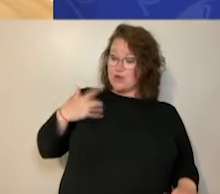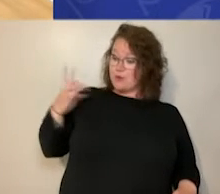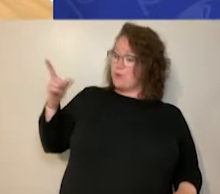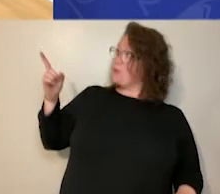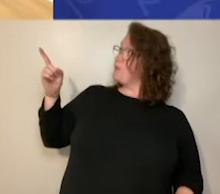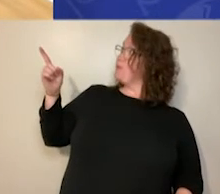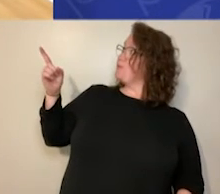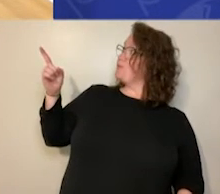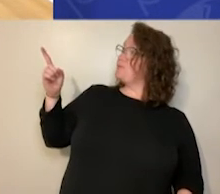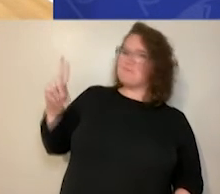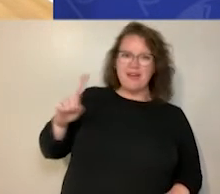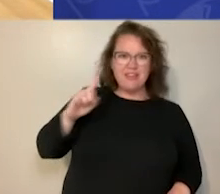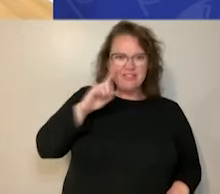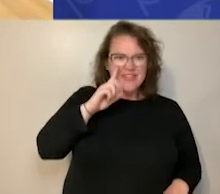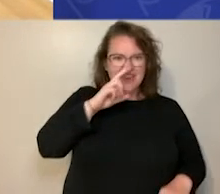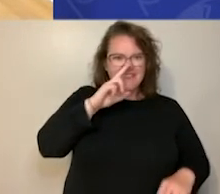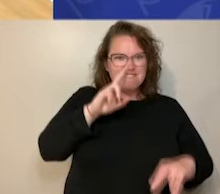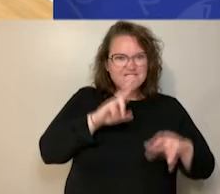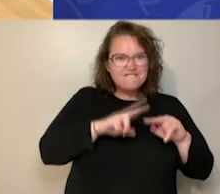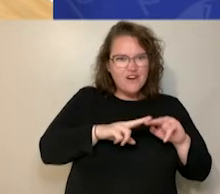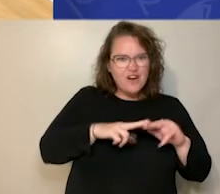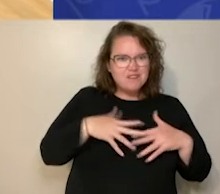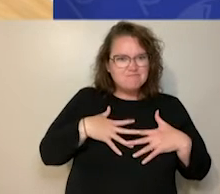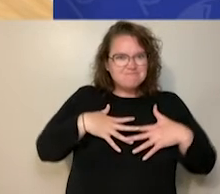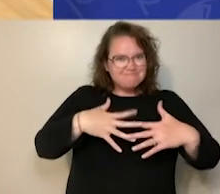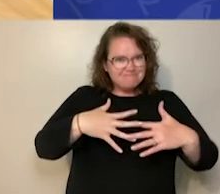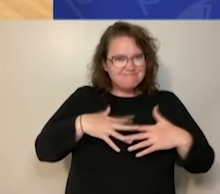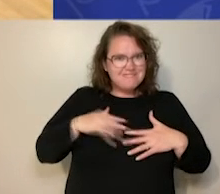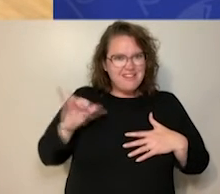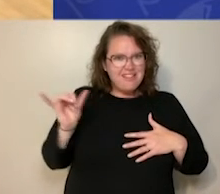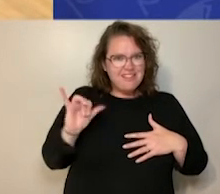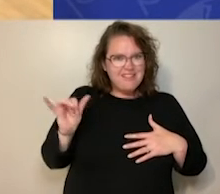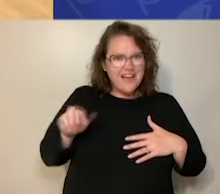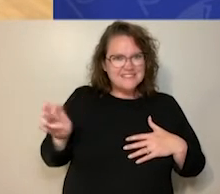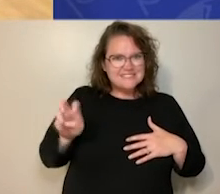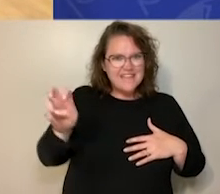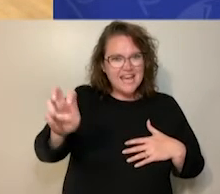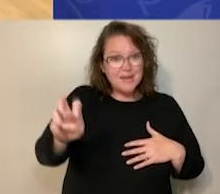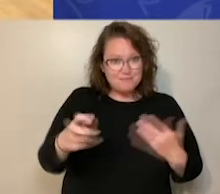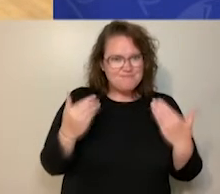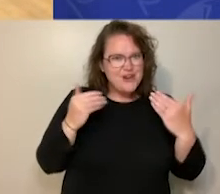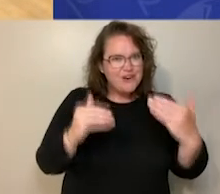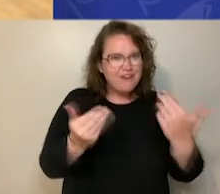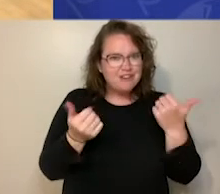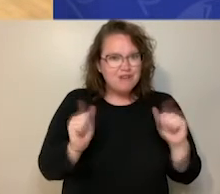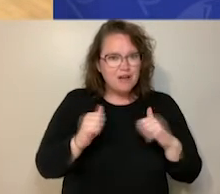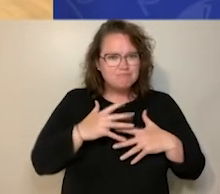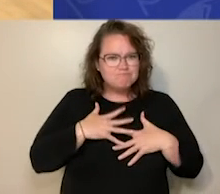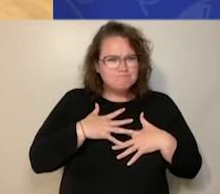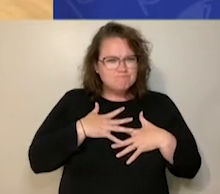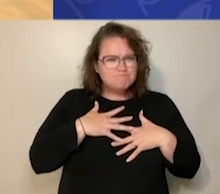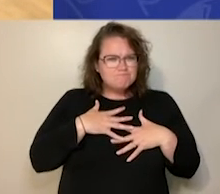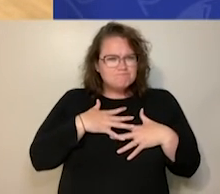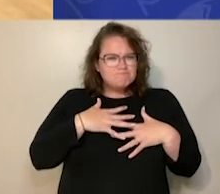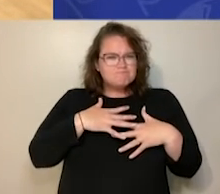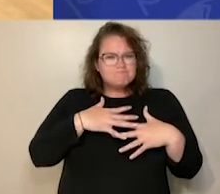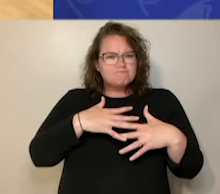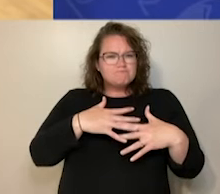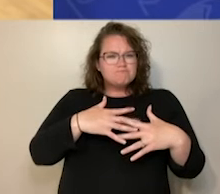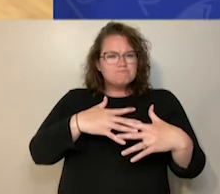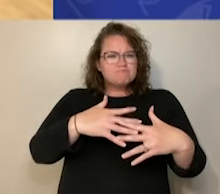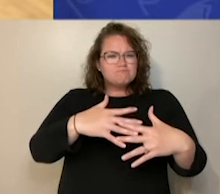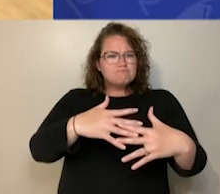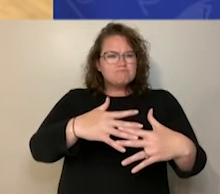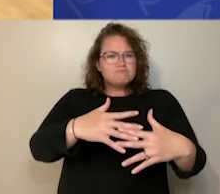I think it would be fun to breathe like a snake. What do you think? Let's take a deep breath in, and when we finish, let's